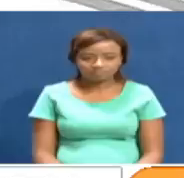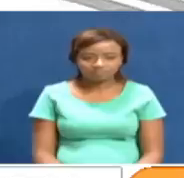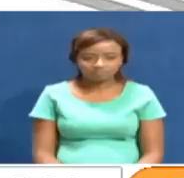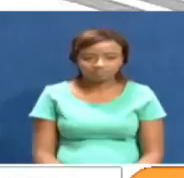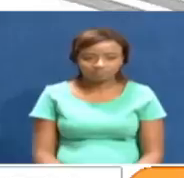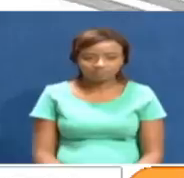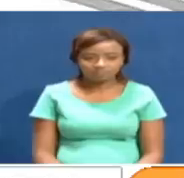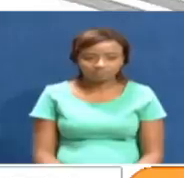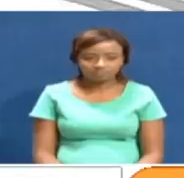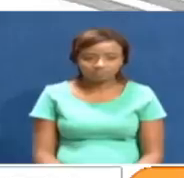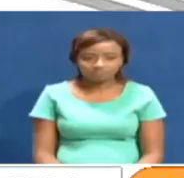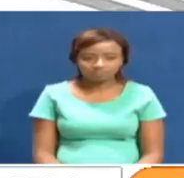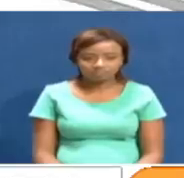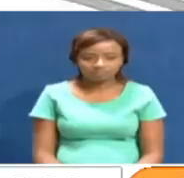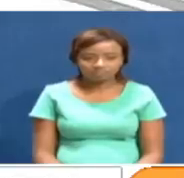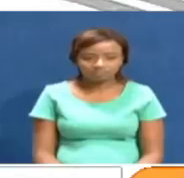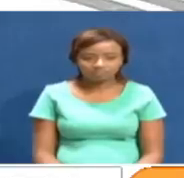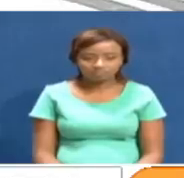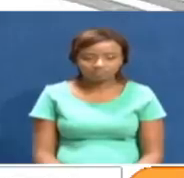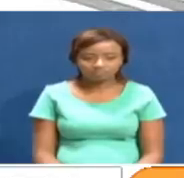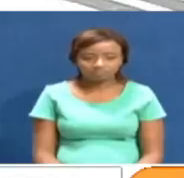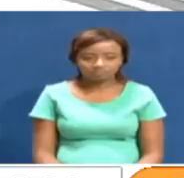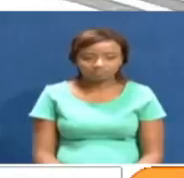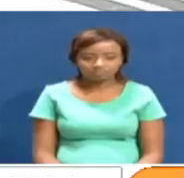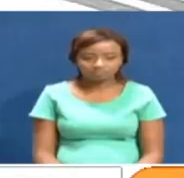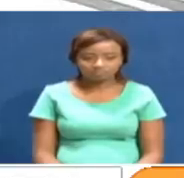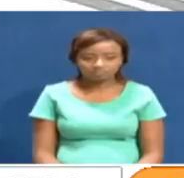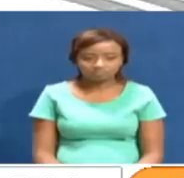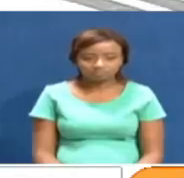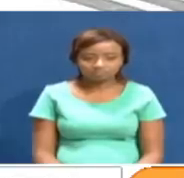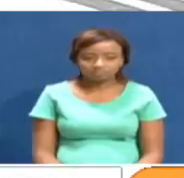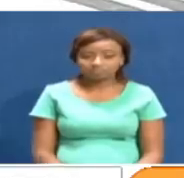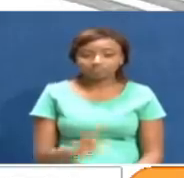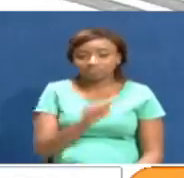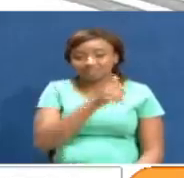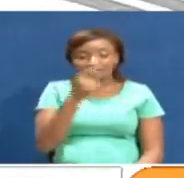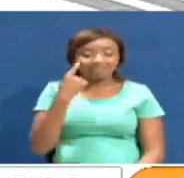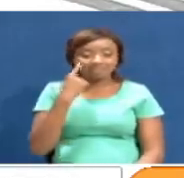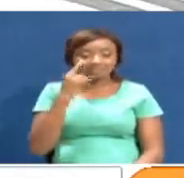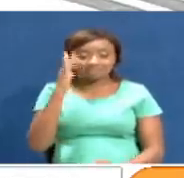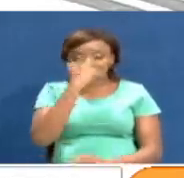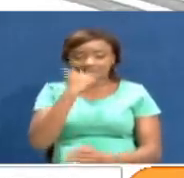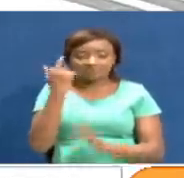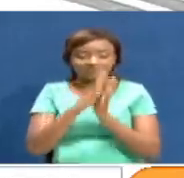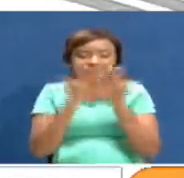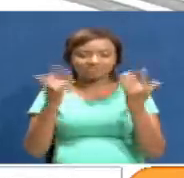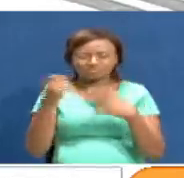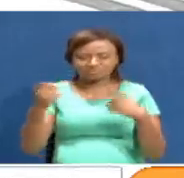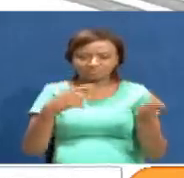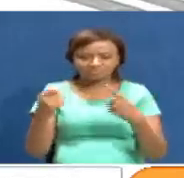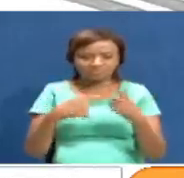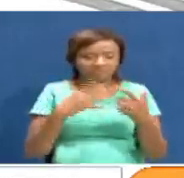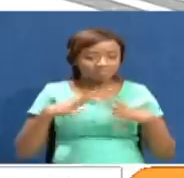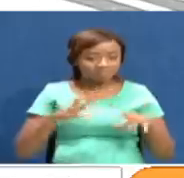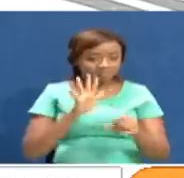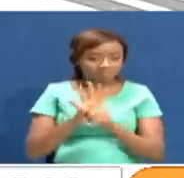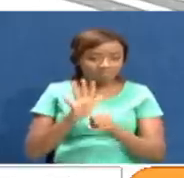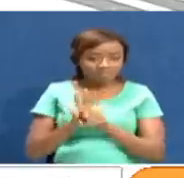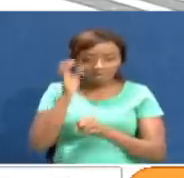you can make a change. We have some Facebook as well. Whoa, my goodness. It's going crazy, General. They're loving